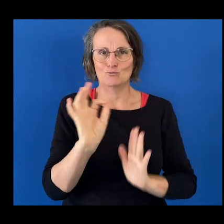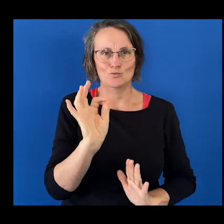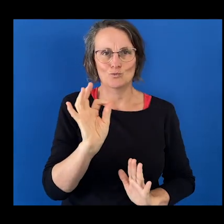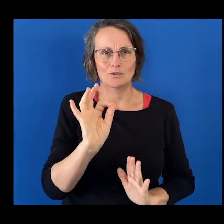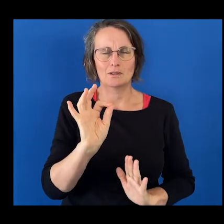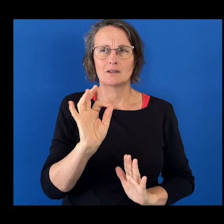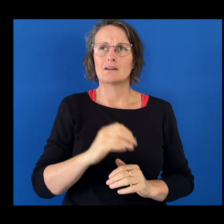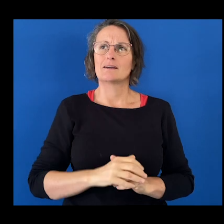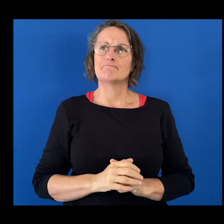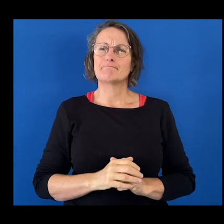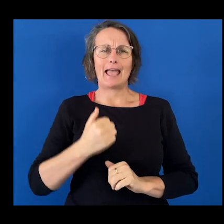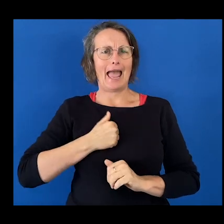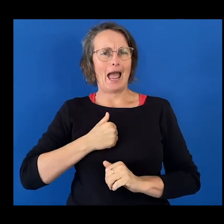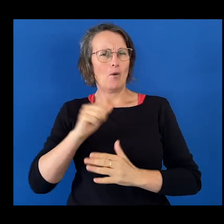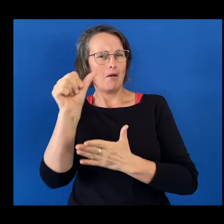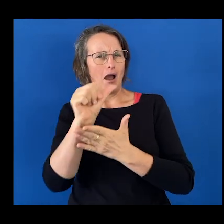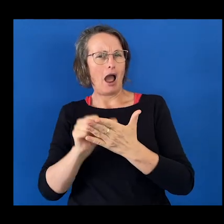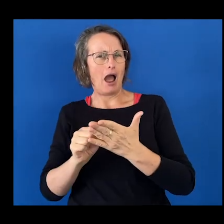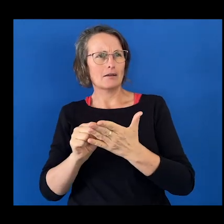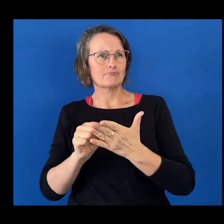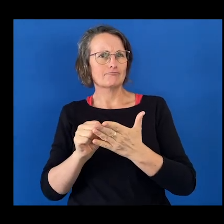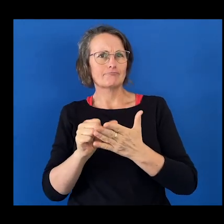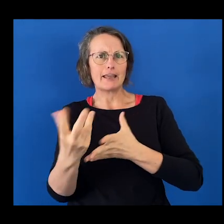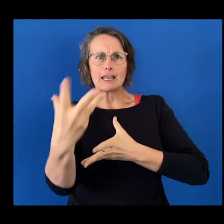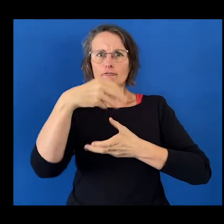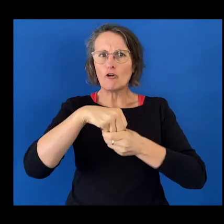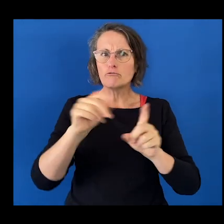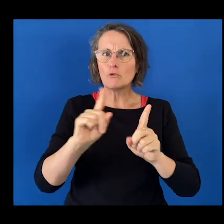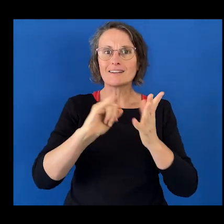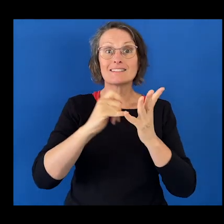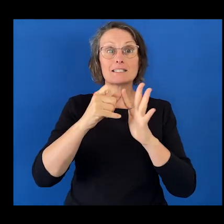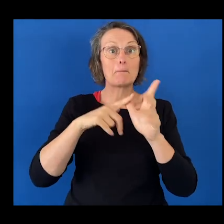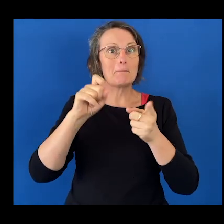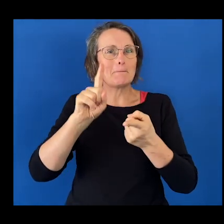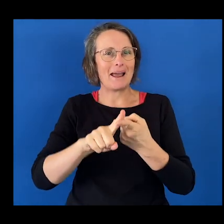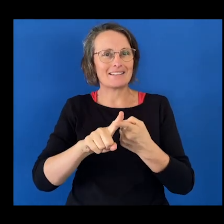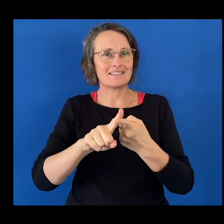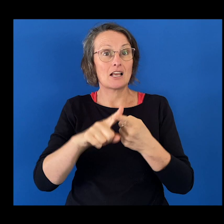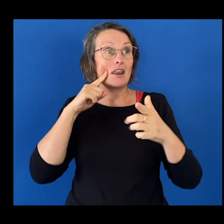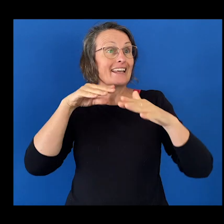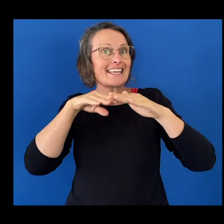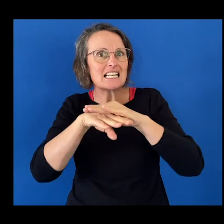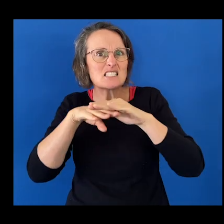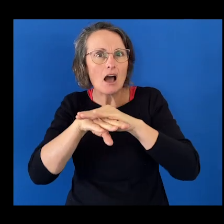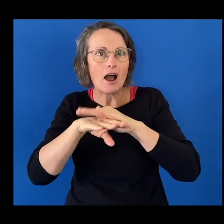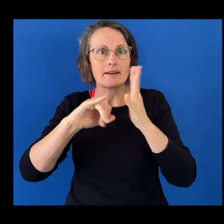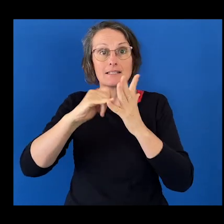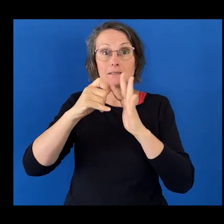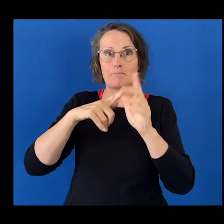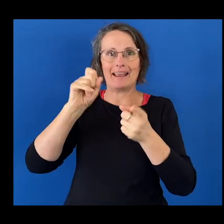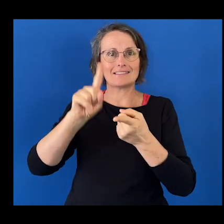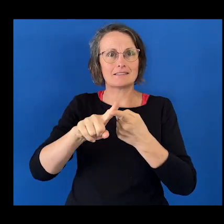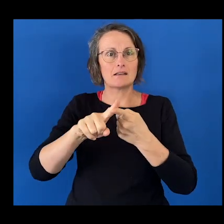into something that encompassed space and suggested interior spaces, and